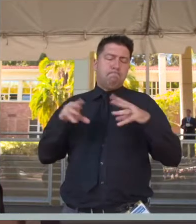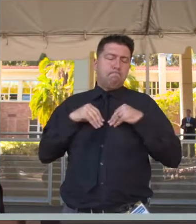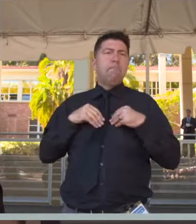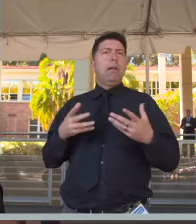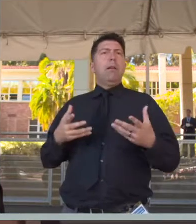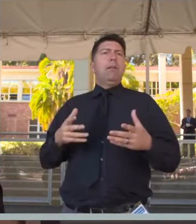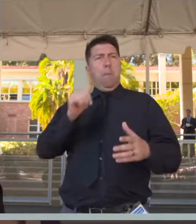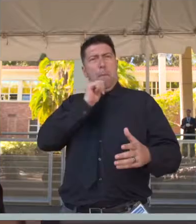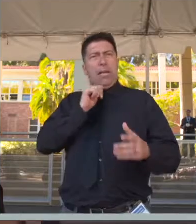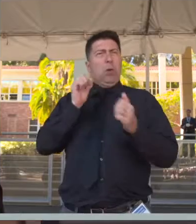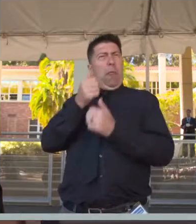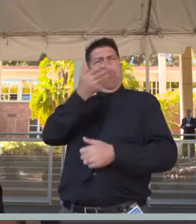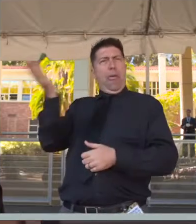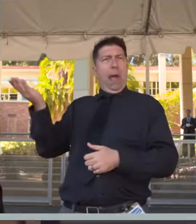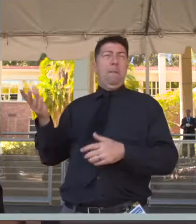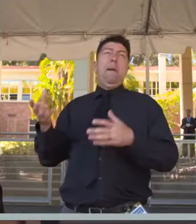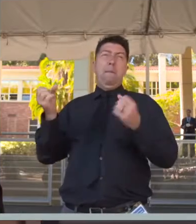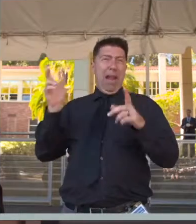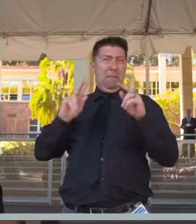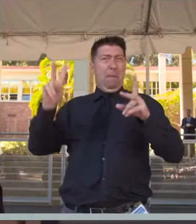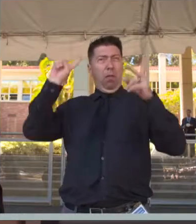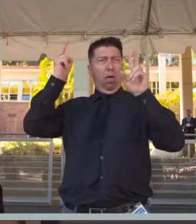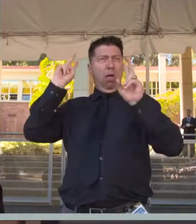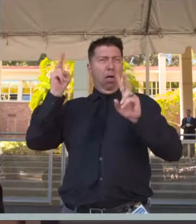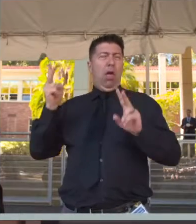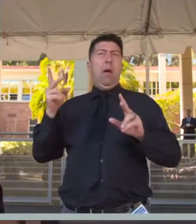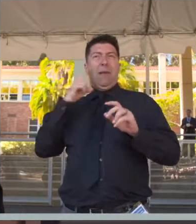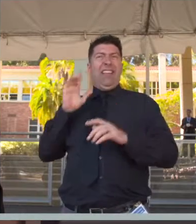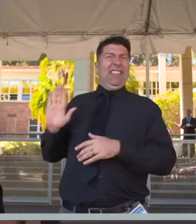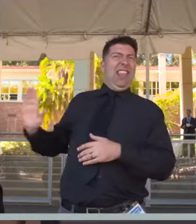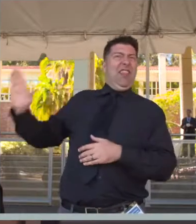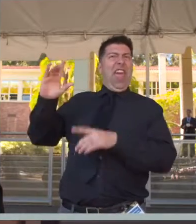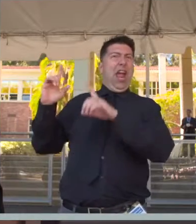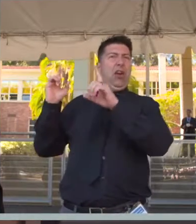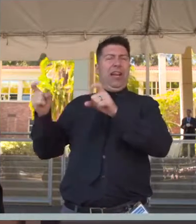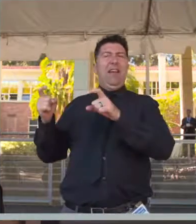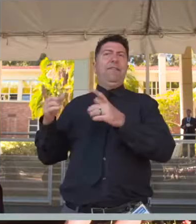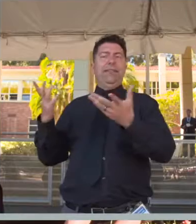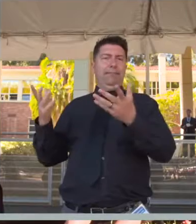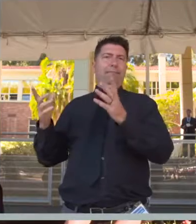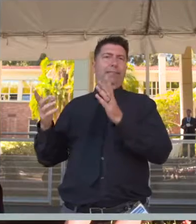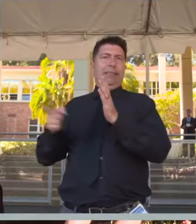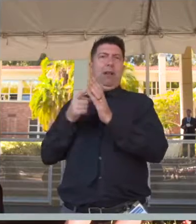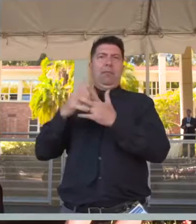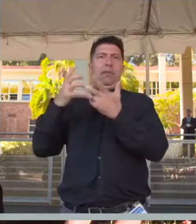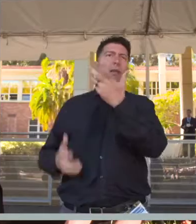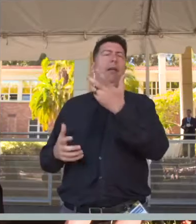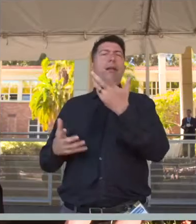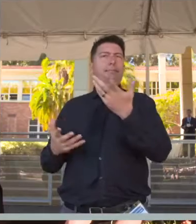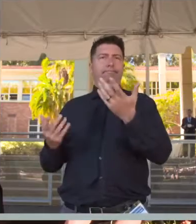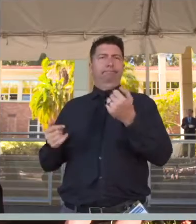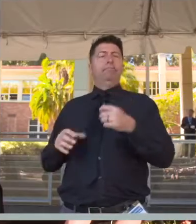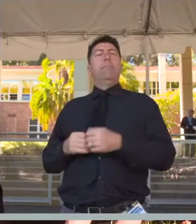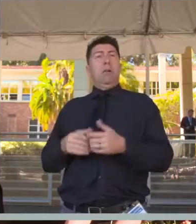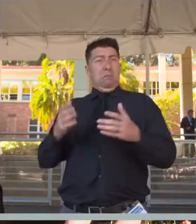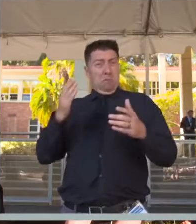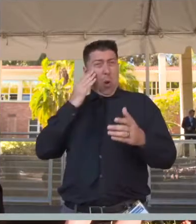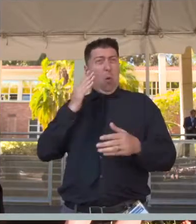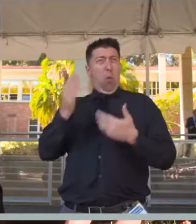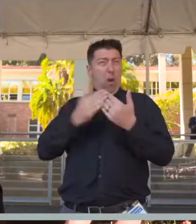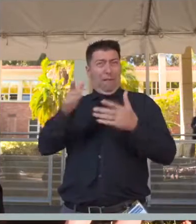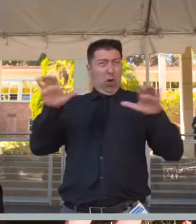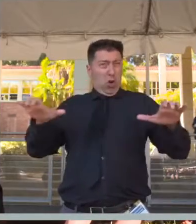offer the most are often misunderstood because the gifts they bear defy the odds. Realize that whatever you are doing,